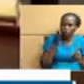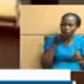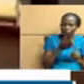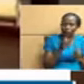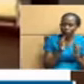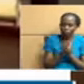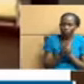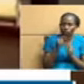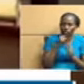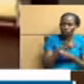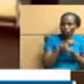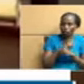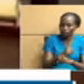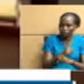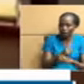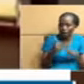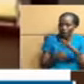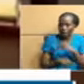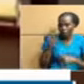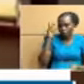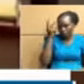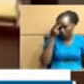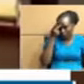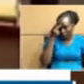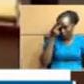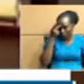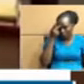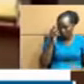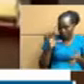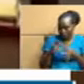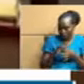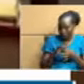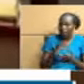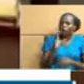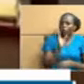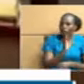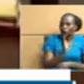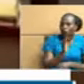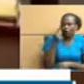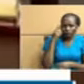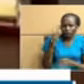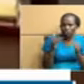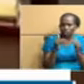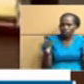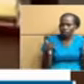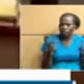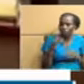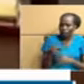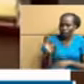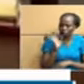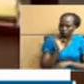protection in a policy context. The Commissioner for Equity and Rights has done a very good